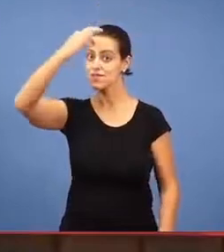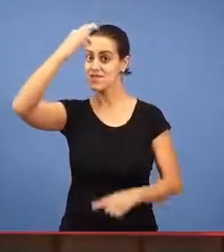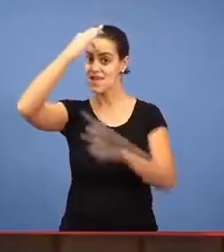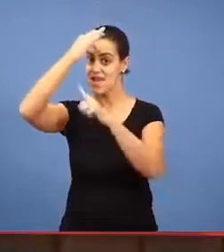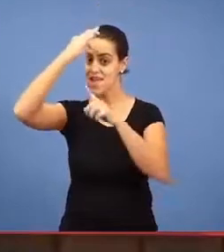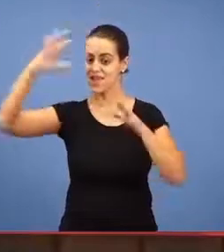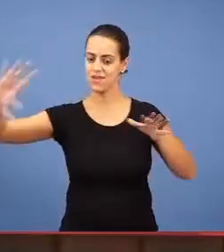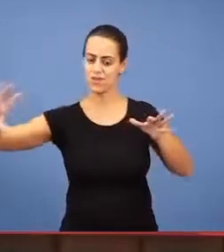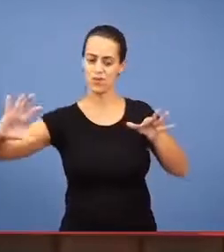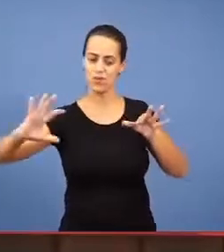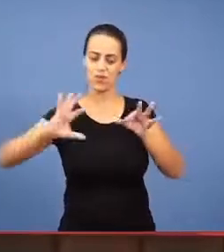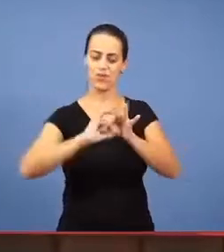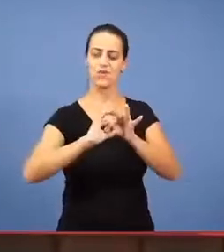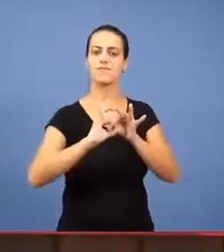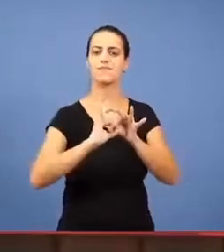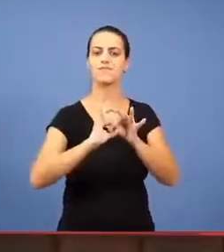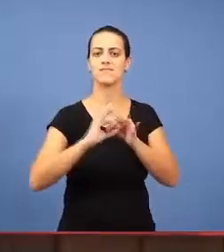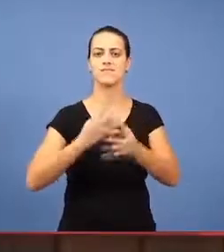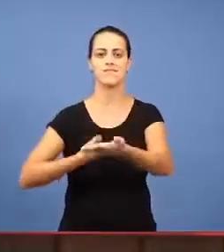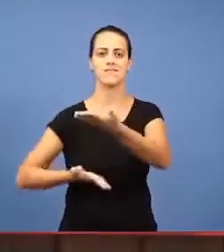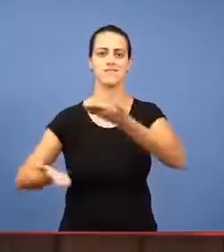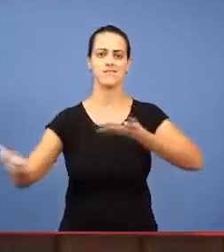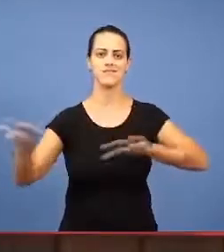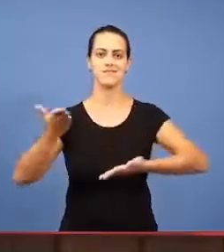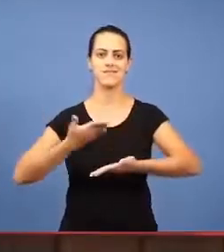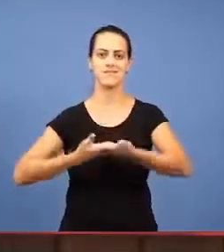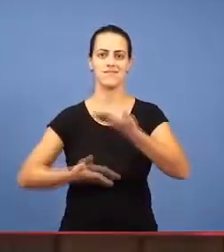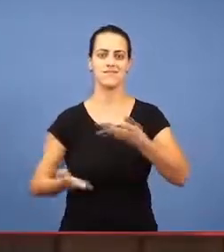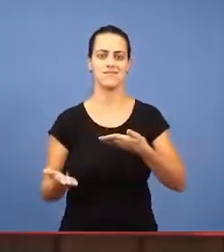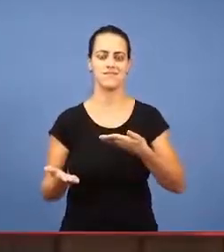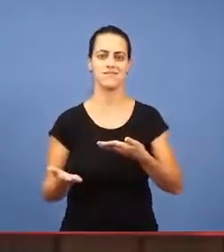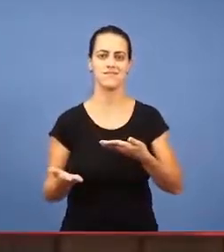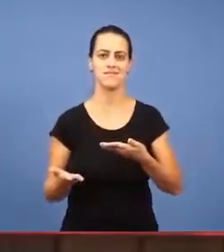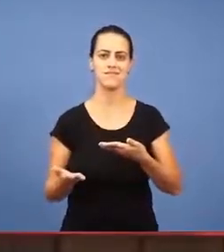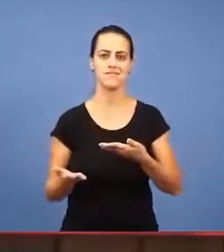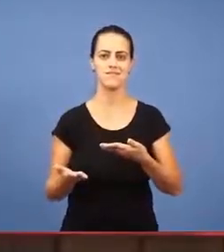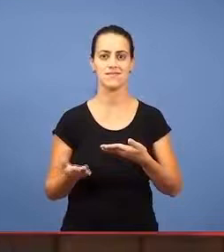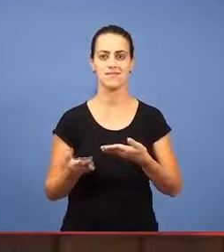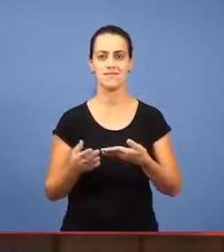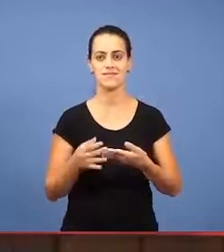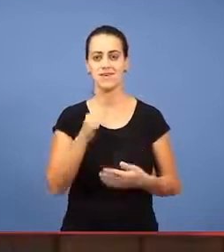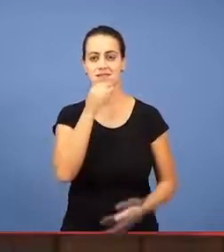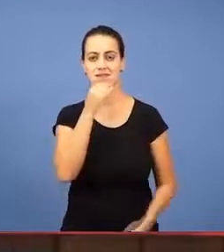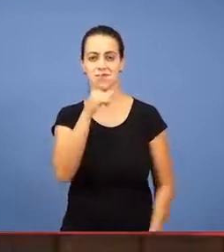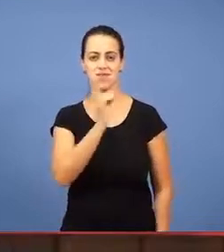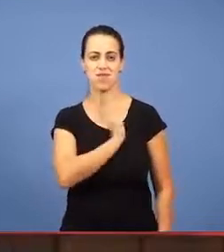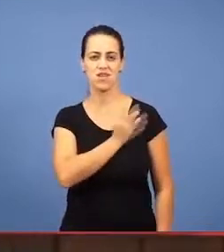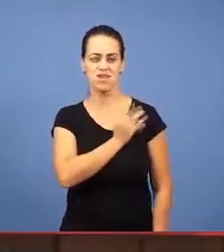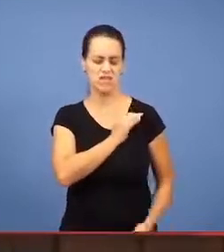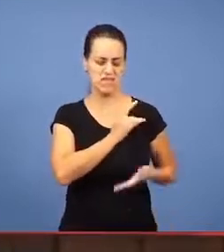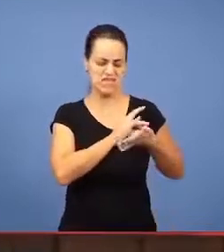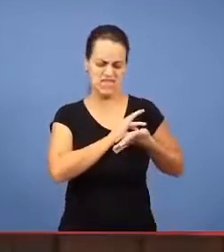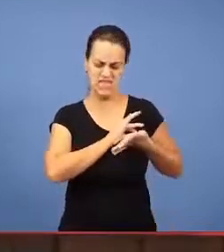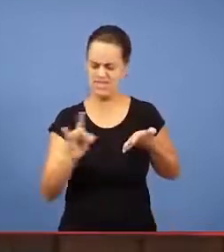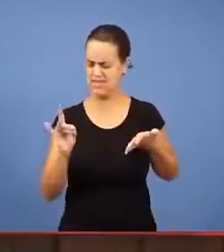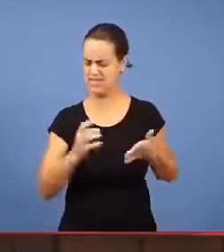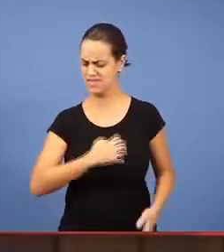is the one who is in this relationship here. The Holy Spirit is in this relationship here. And then anger